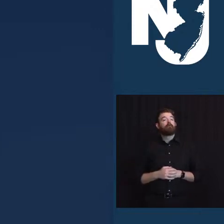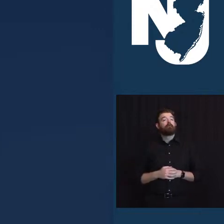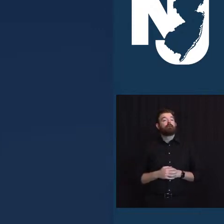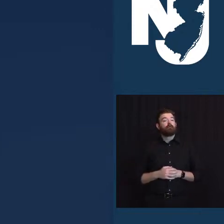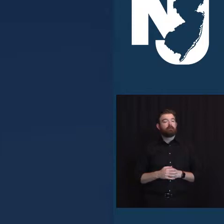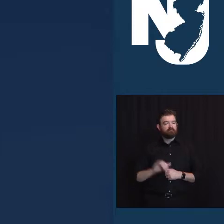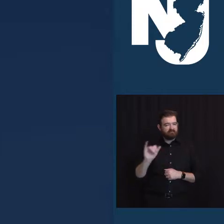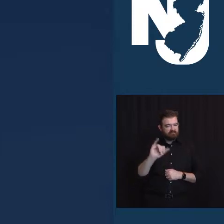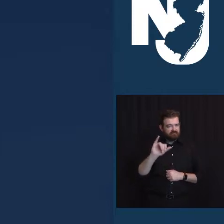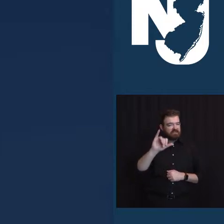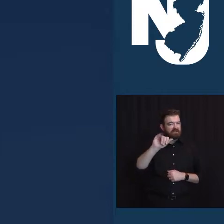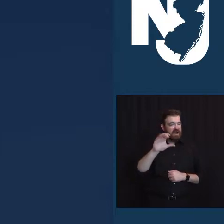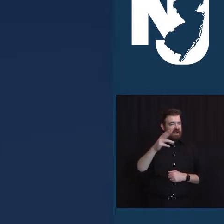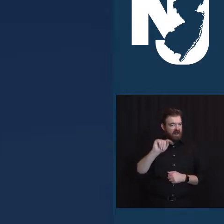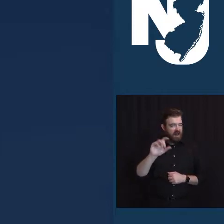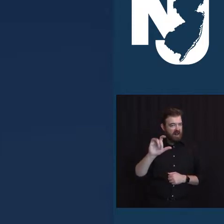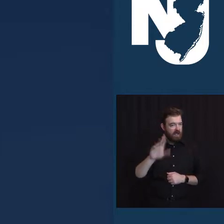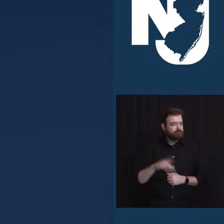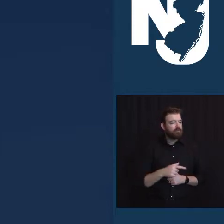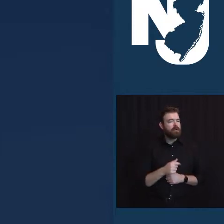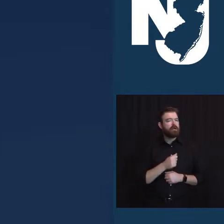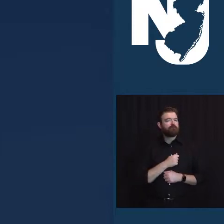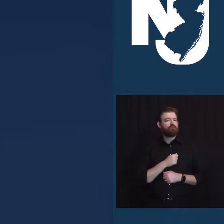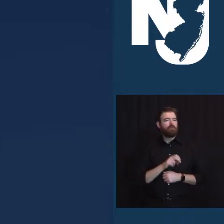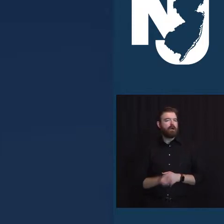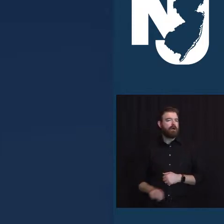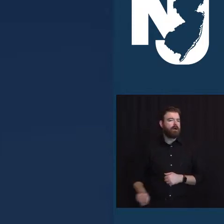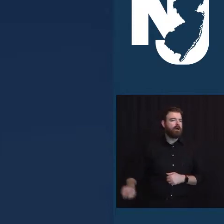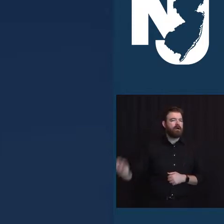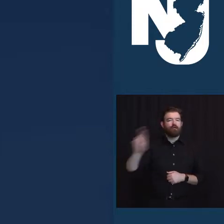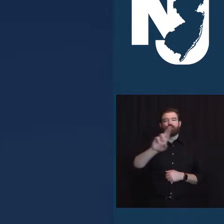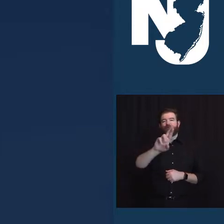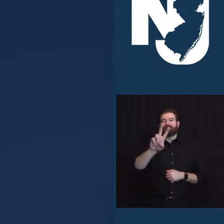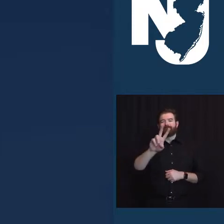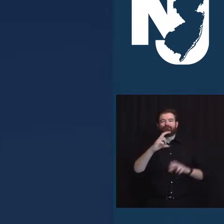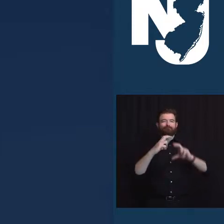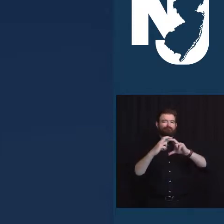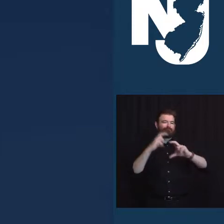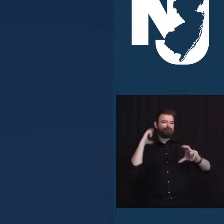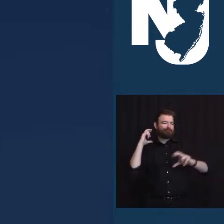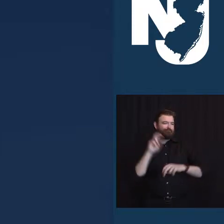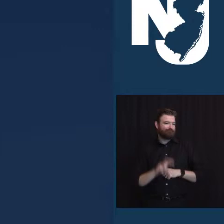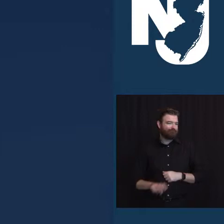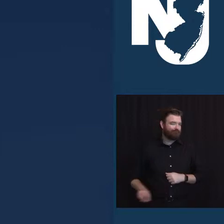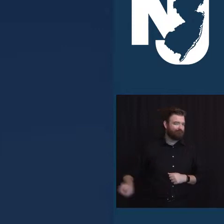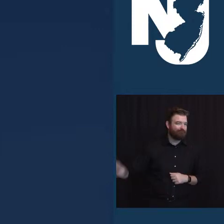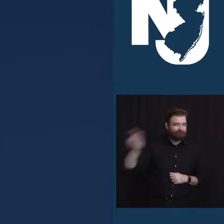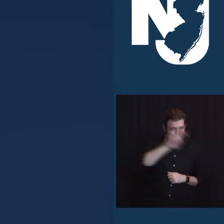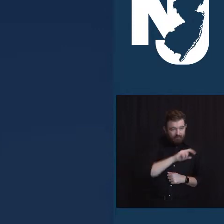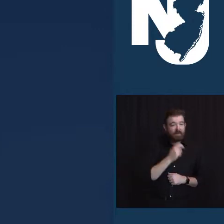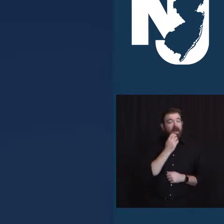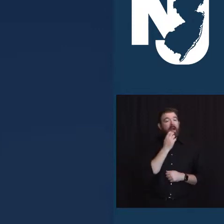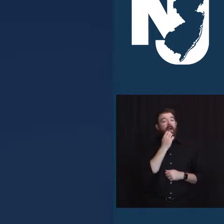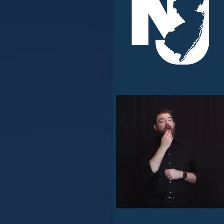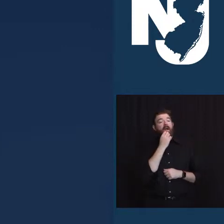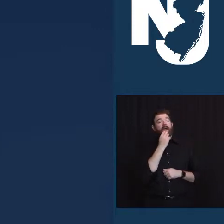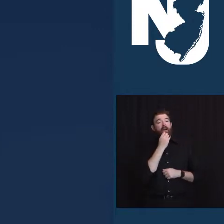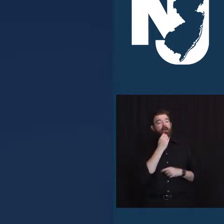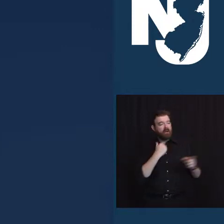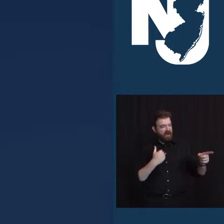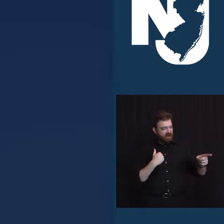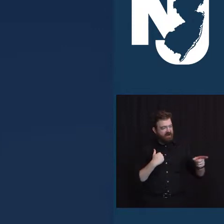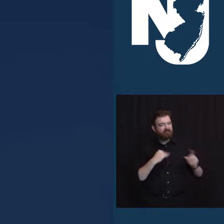cross-country RV trip or visiting his grandsons in London. Dave now leaves behind his 2